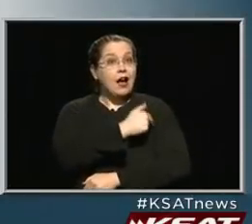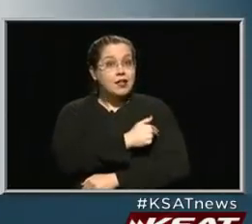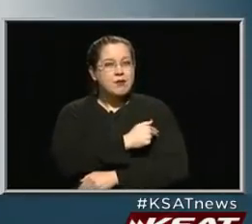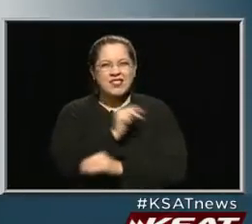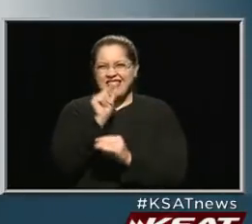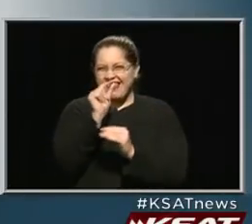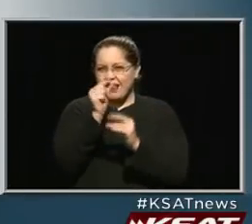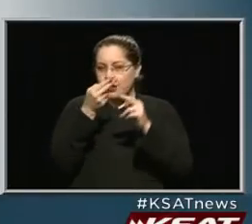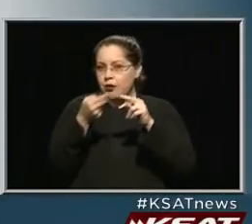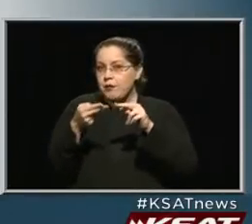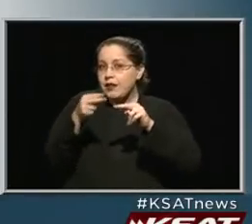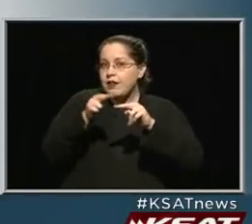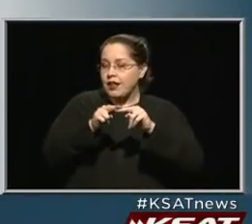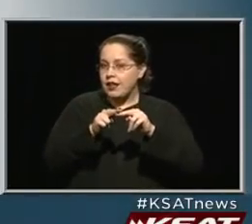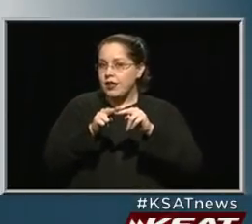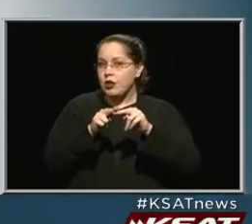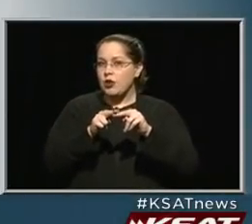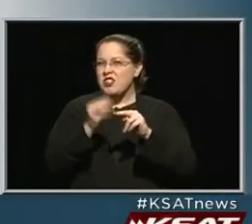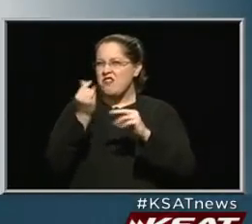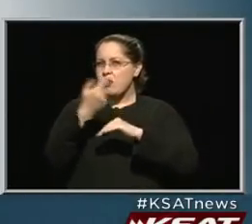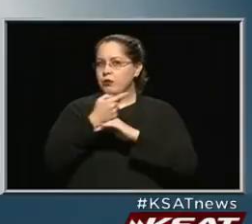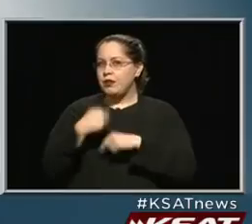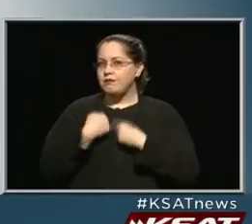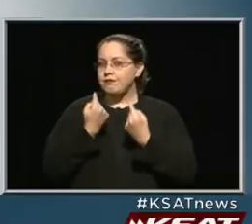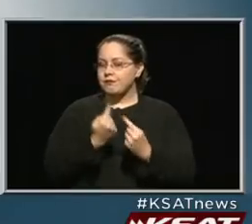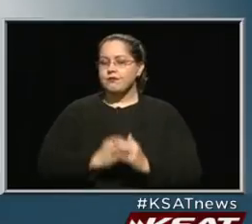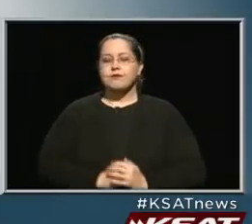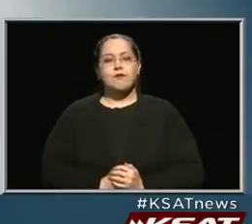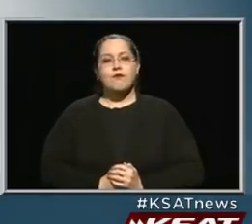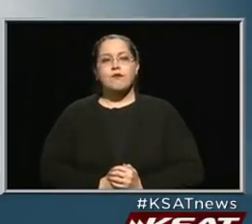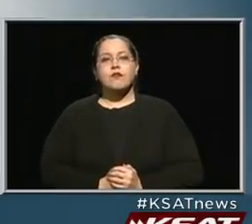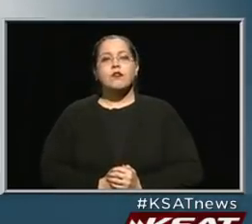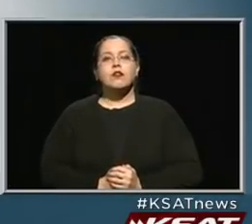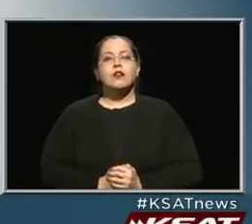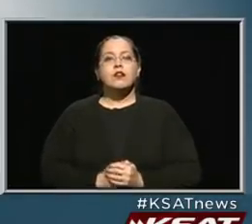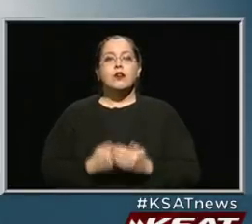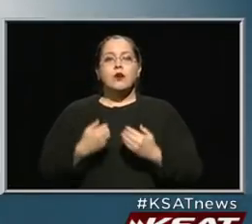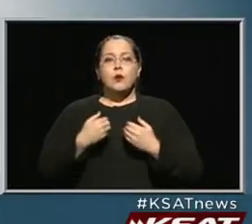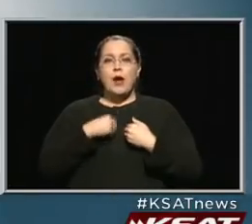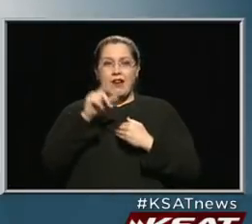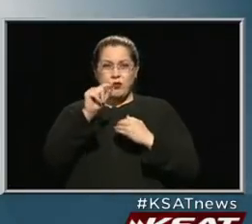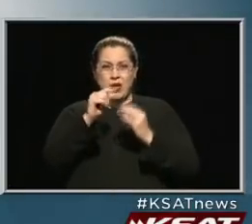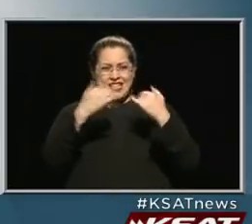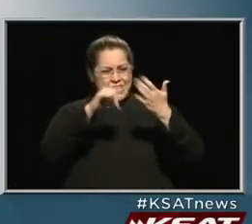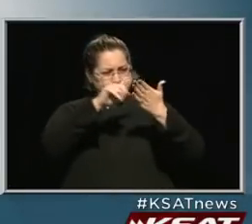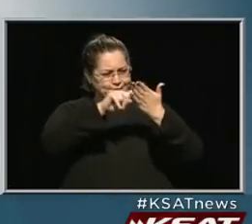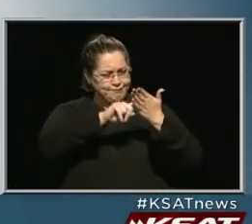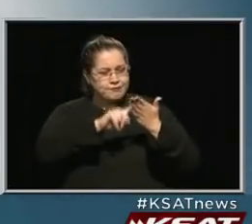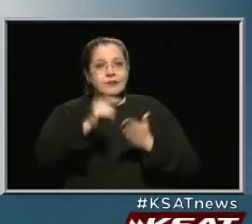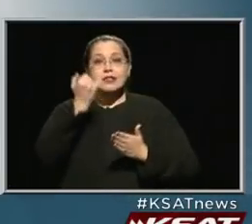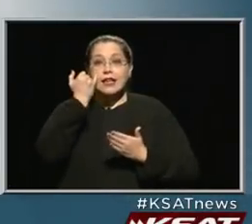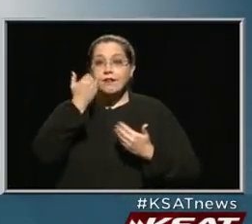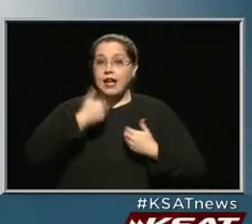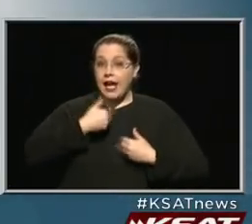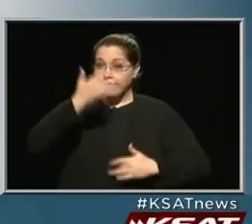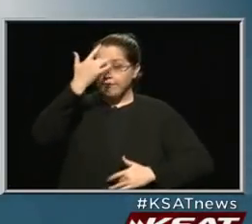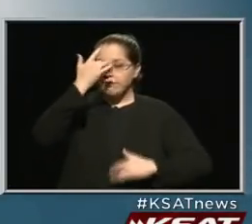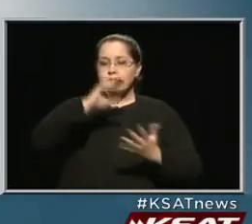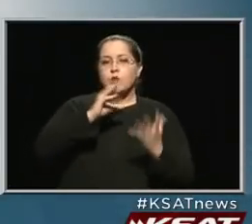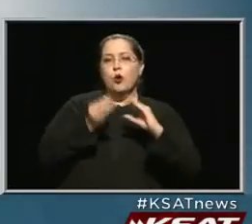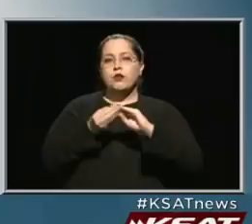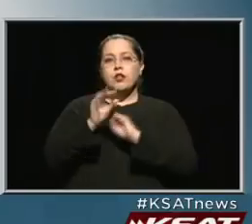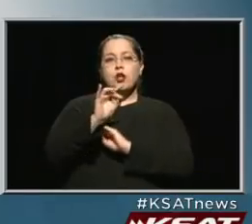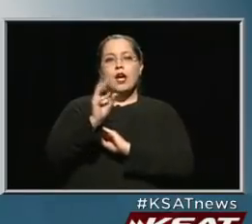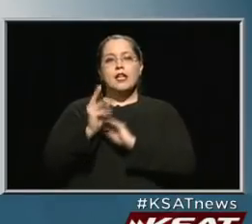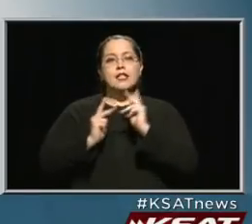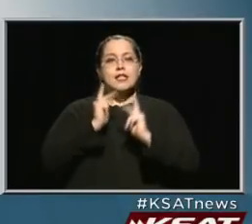of an increase over the last couple of days, with the number of 20 under investigation for COVID-19 for a total of 86